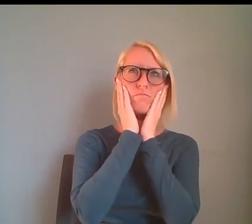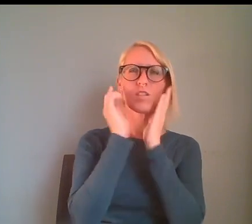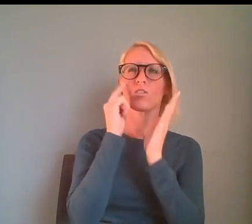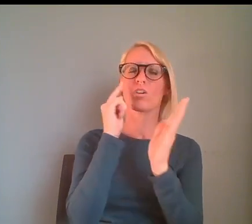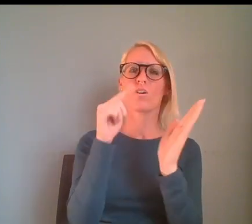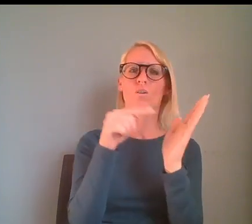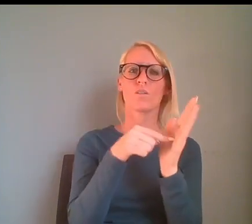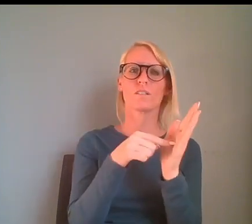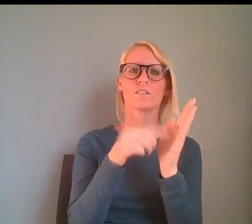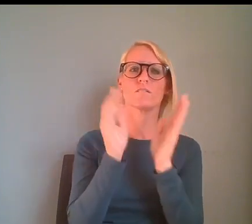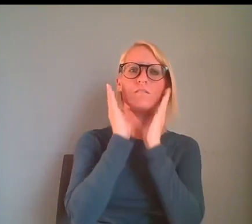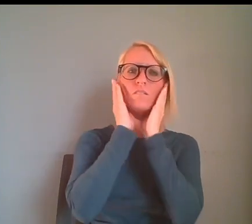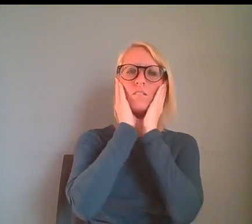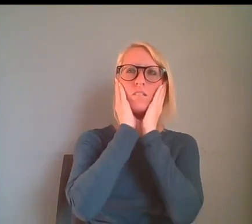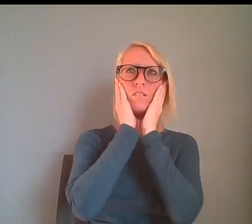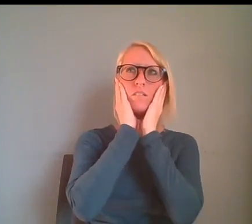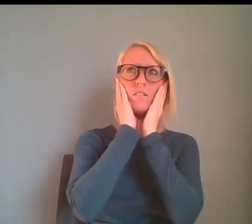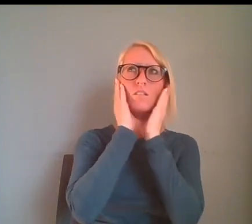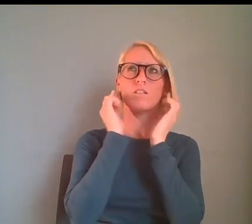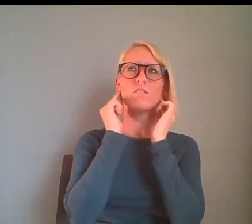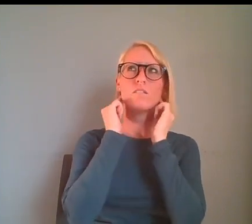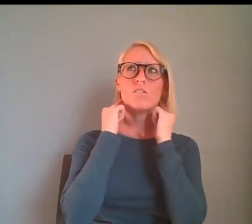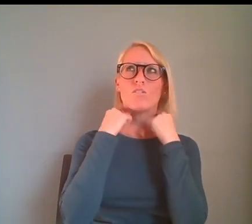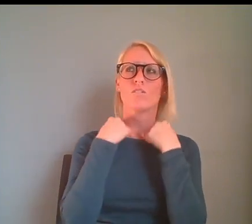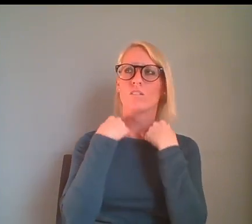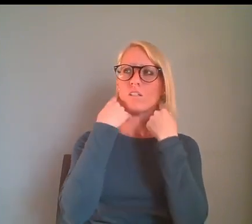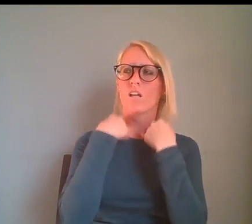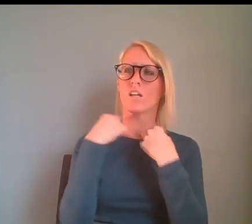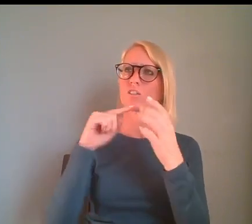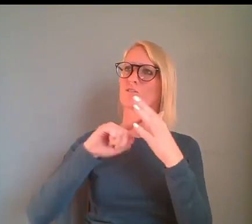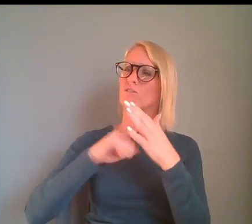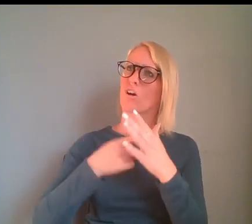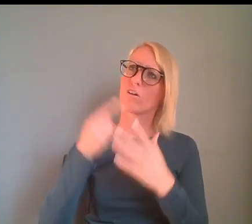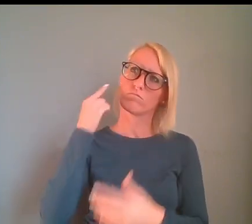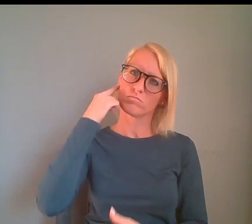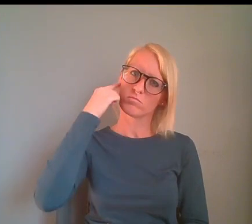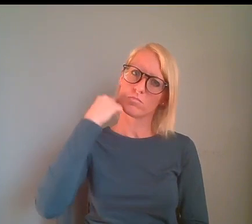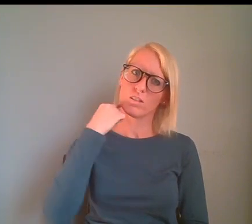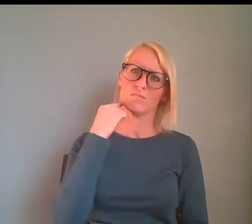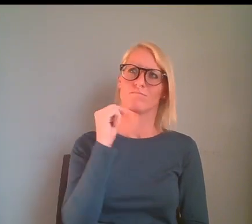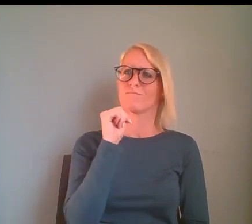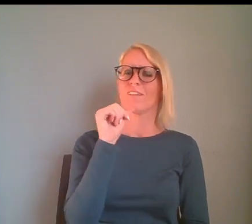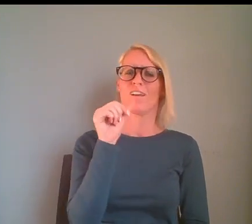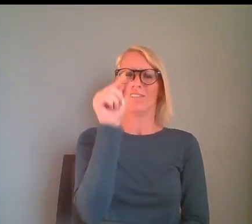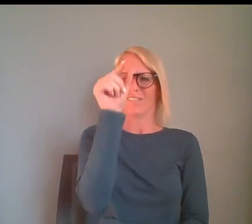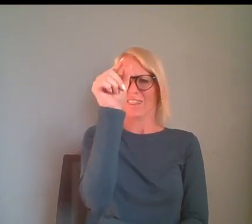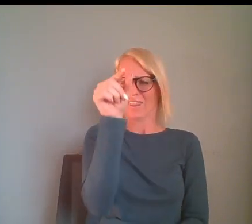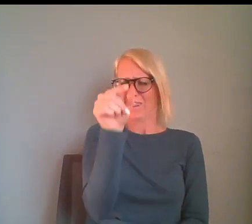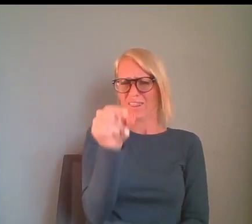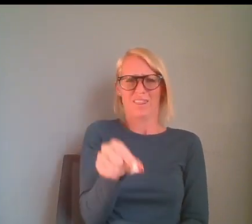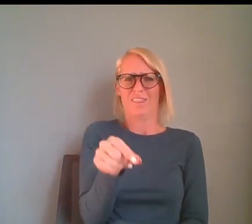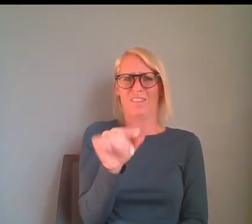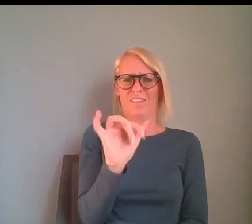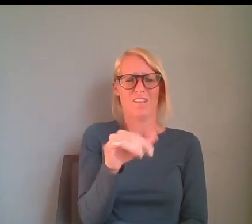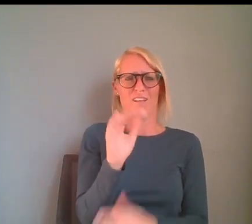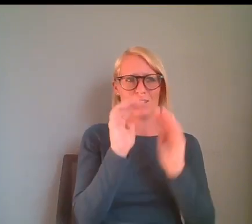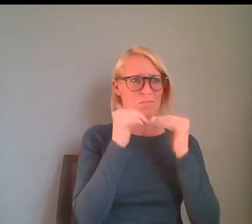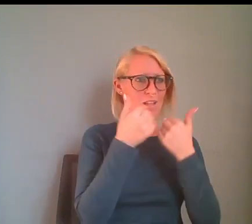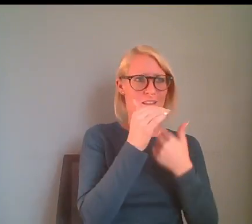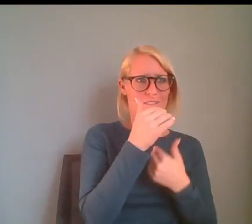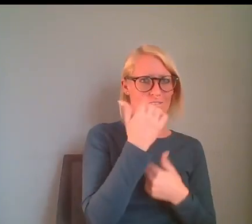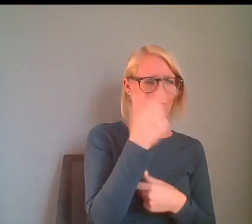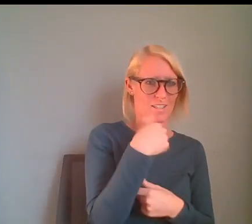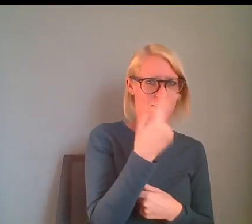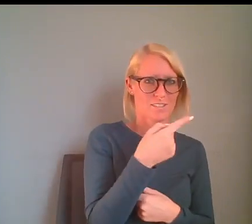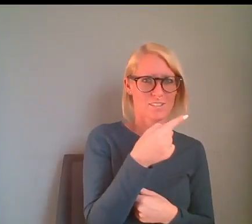off right there, right below your ears. It's not this little skinny thing like that smiley face I had